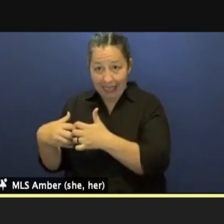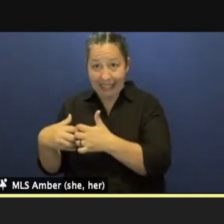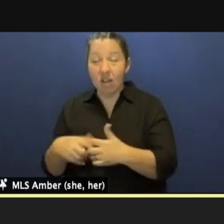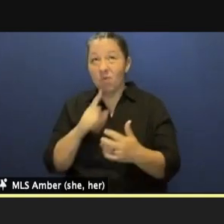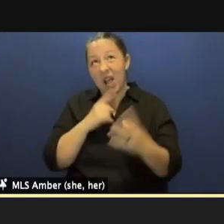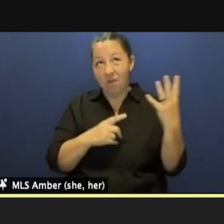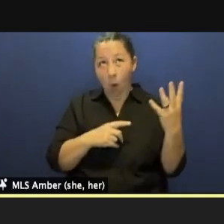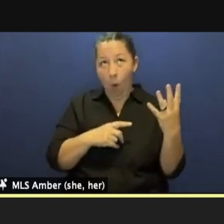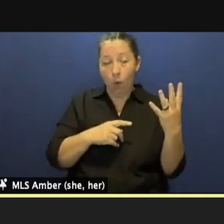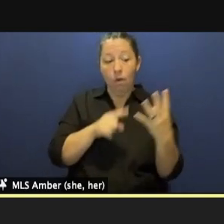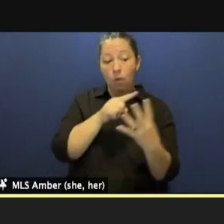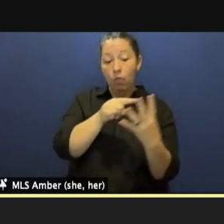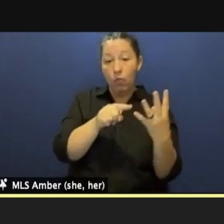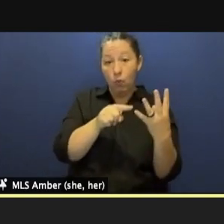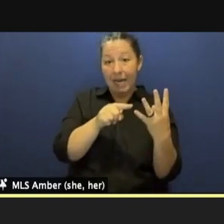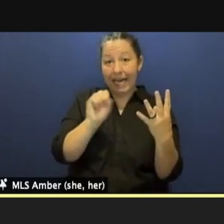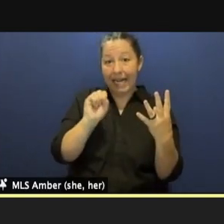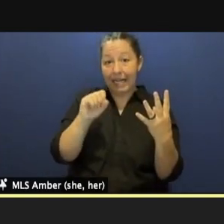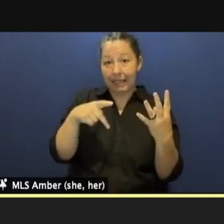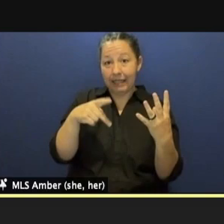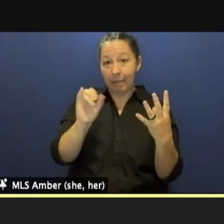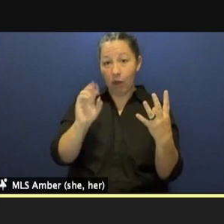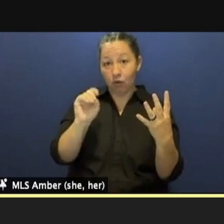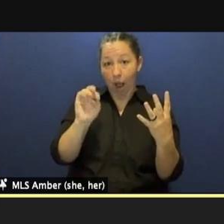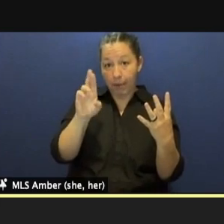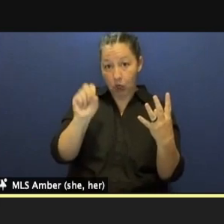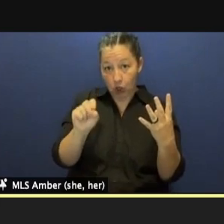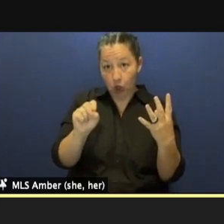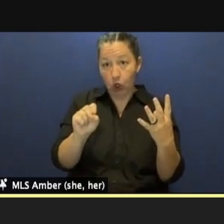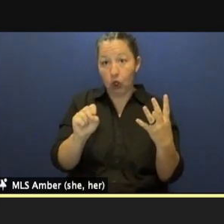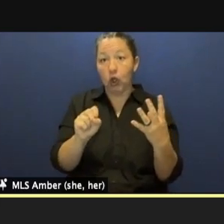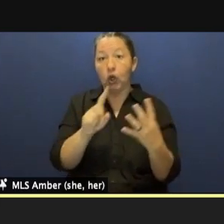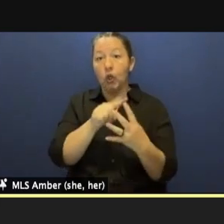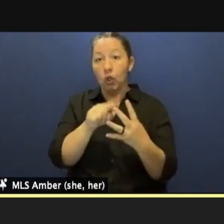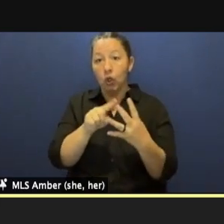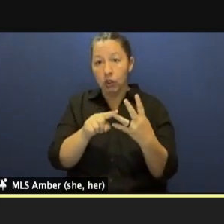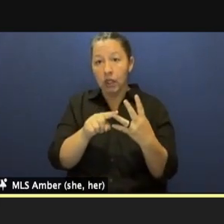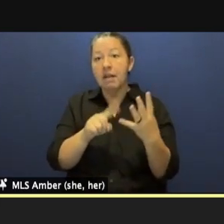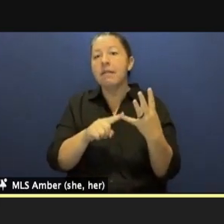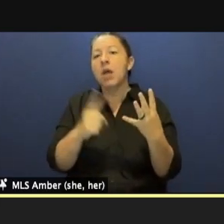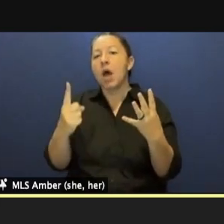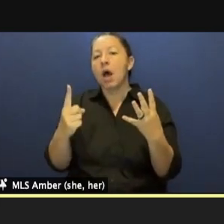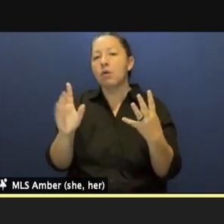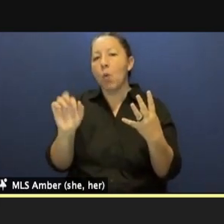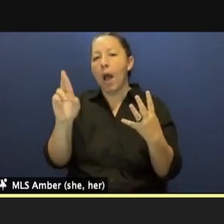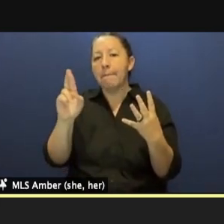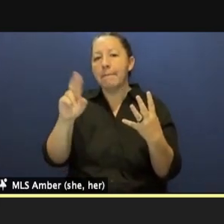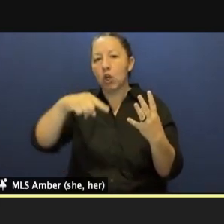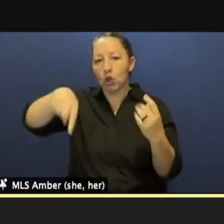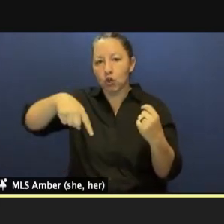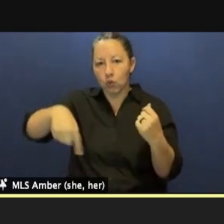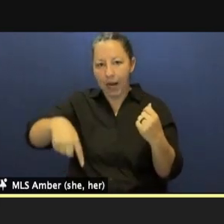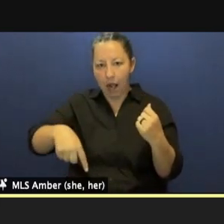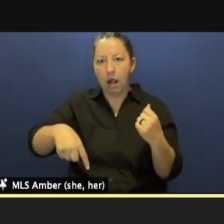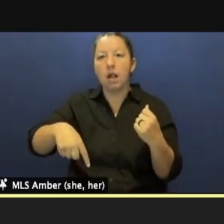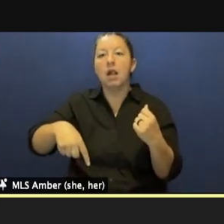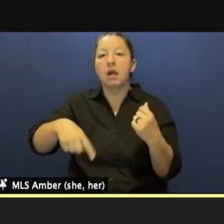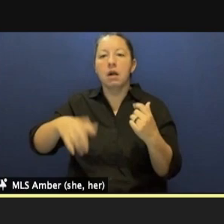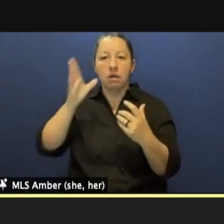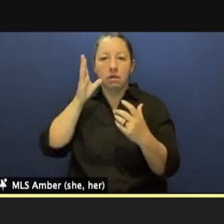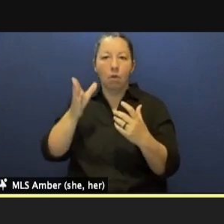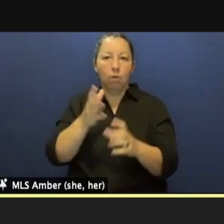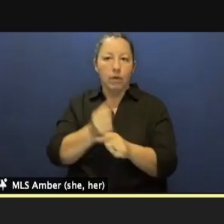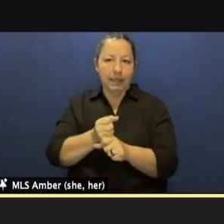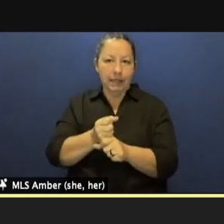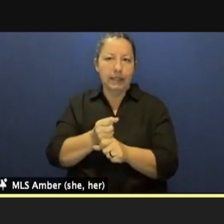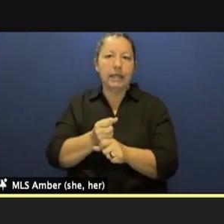are spectrometers, a neutron, near infrared, and mass spectrometer. And then we have a 1-meter drill that we're getting commercially that, of course,